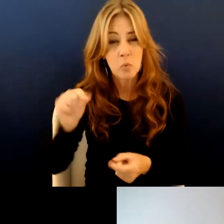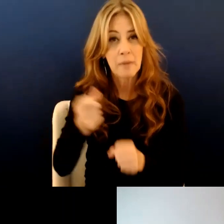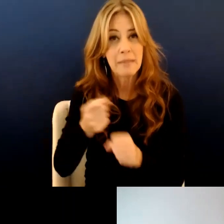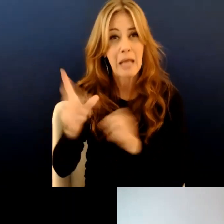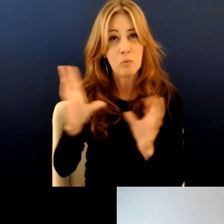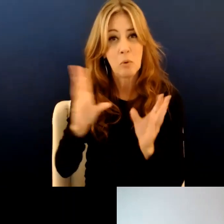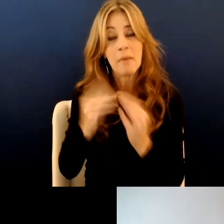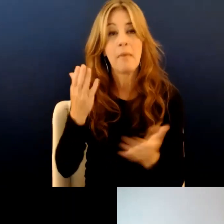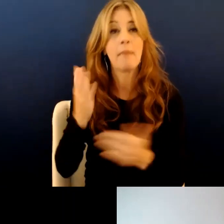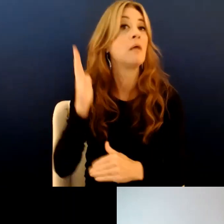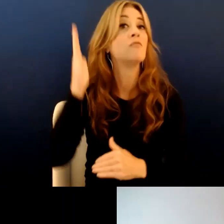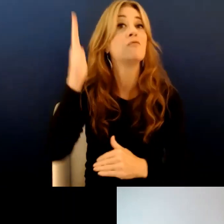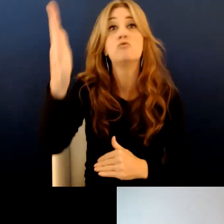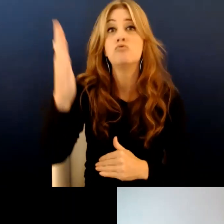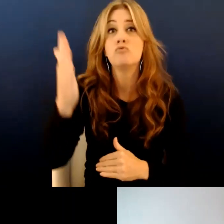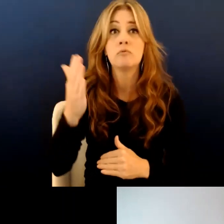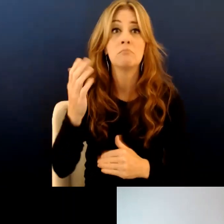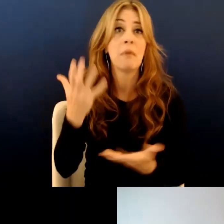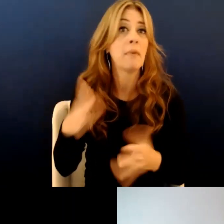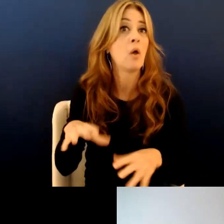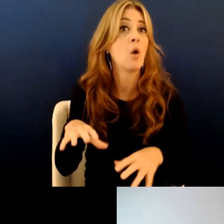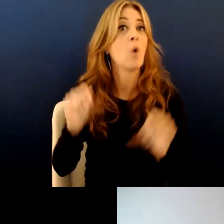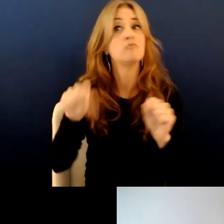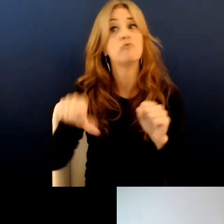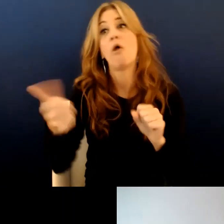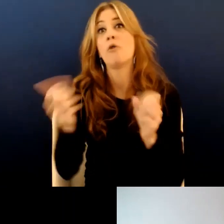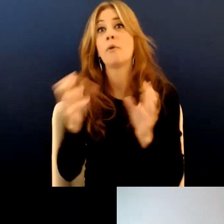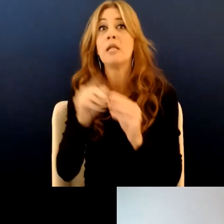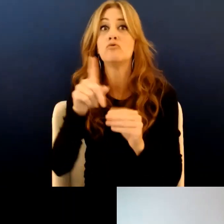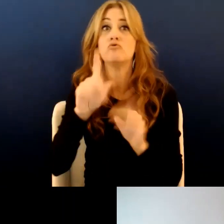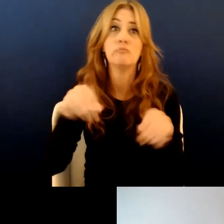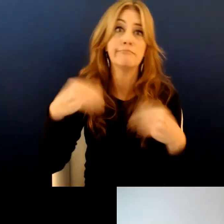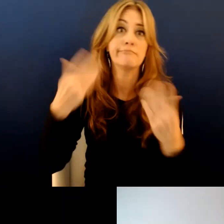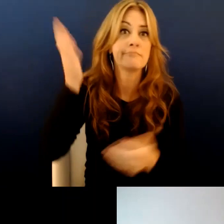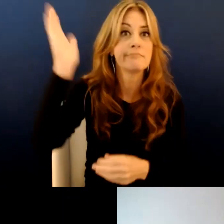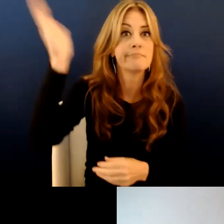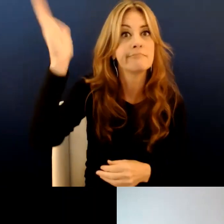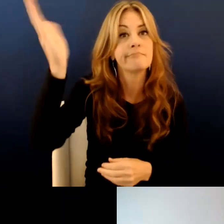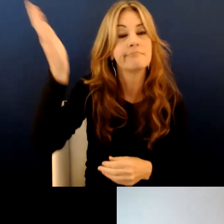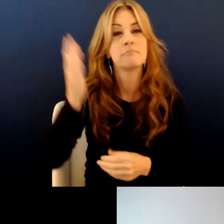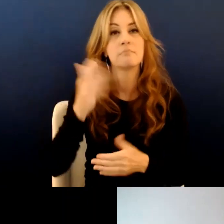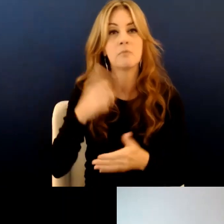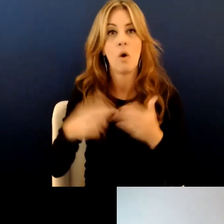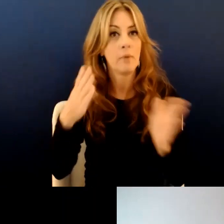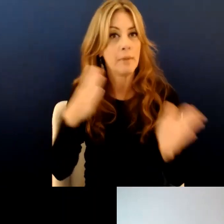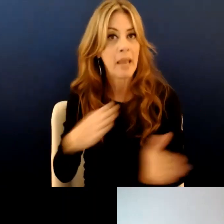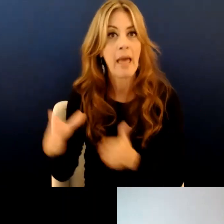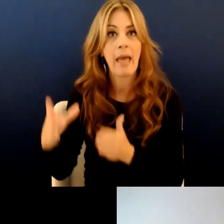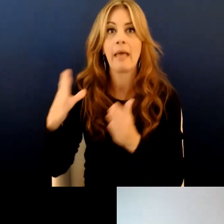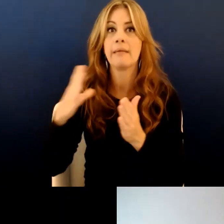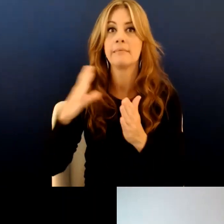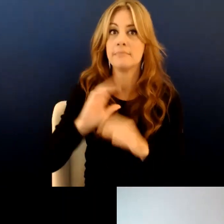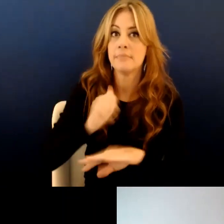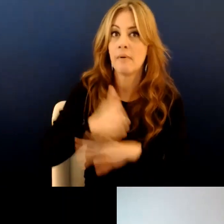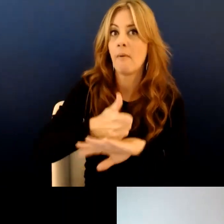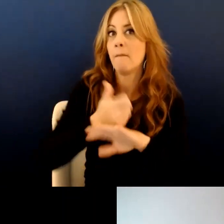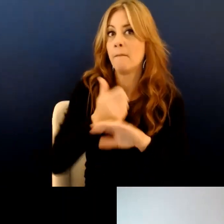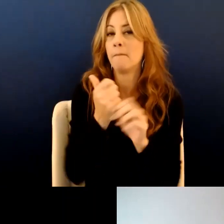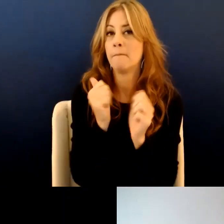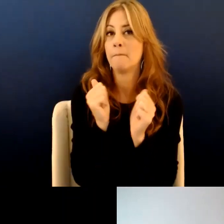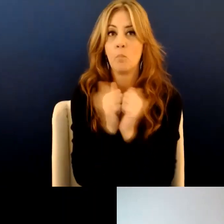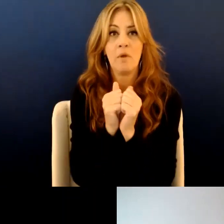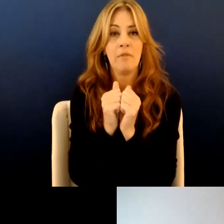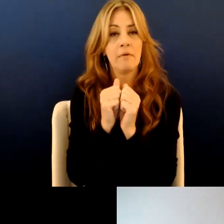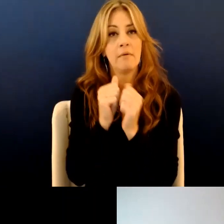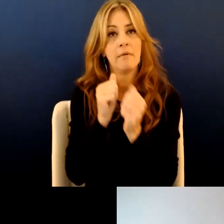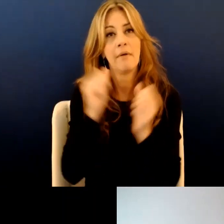annual meetings or other convenings that we plan and schedule with colleagues in education